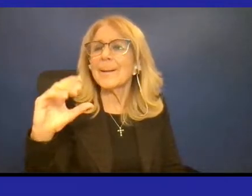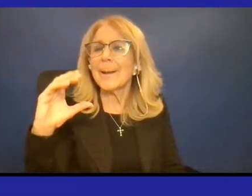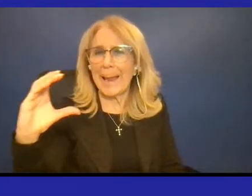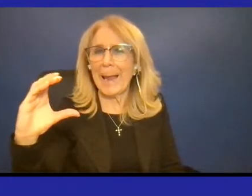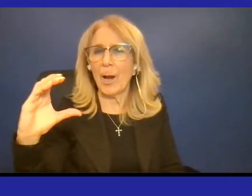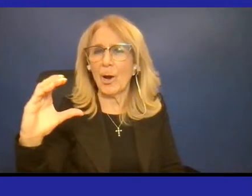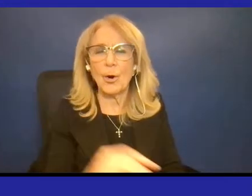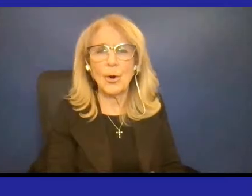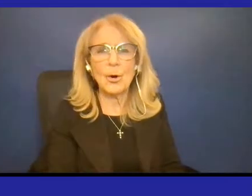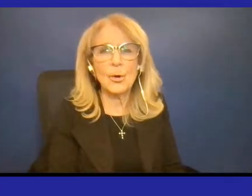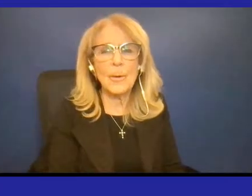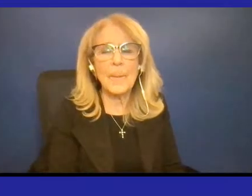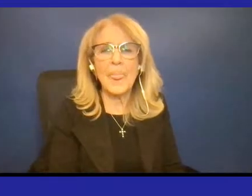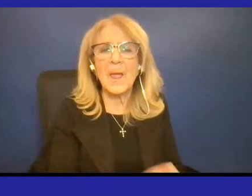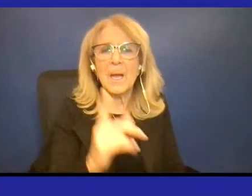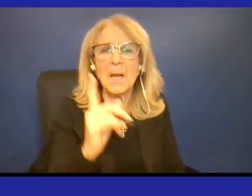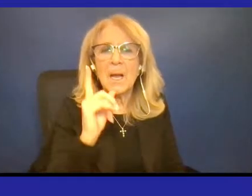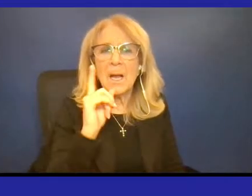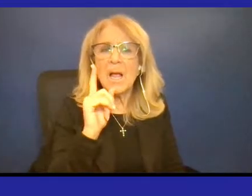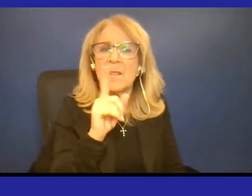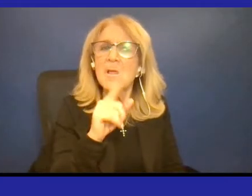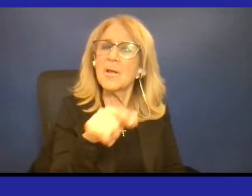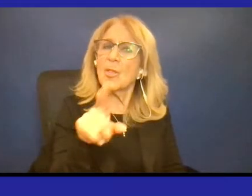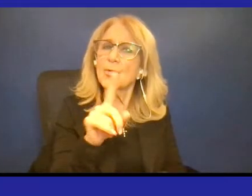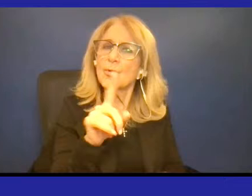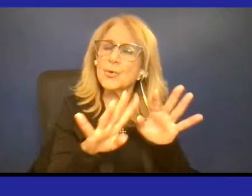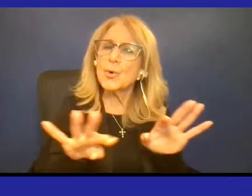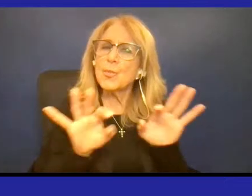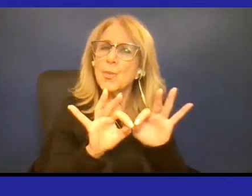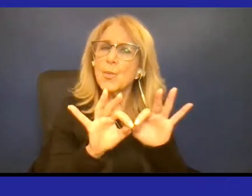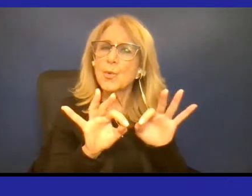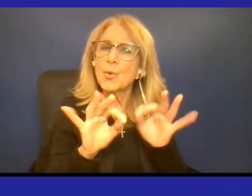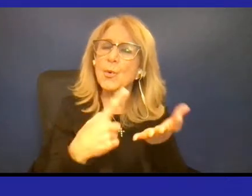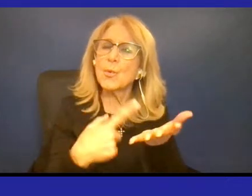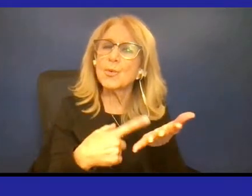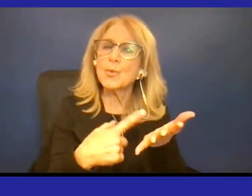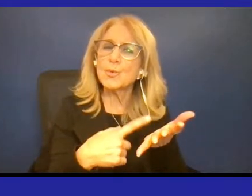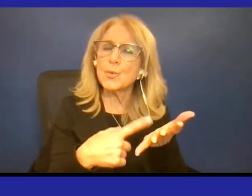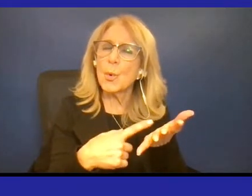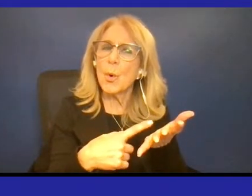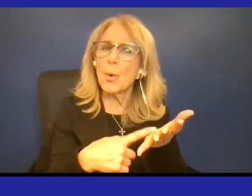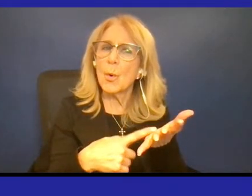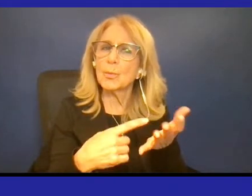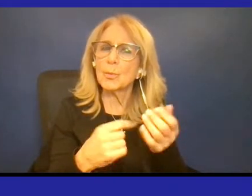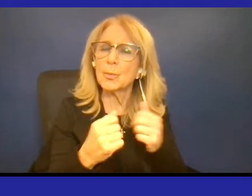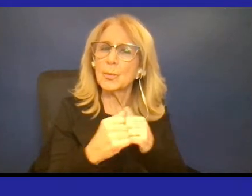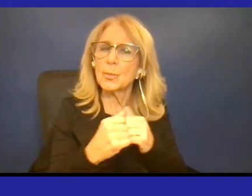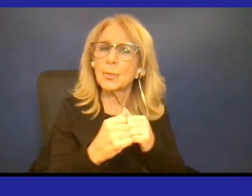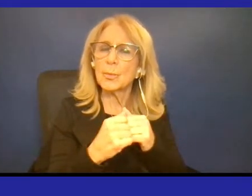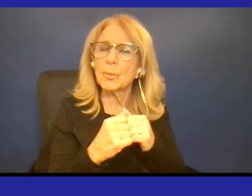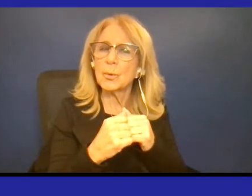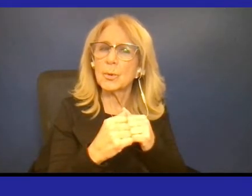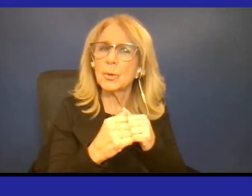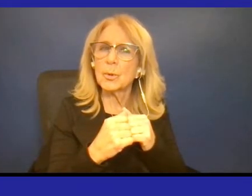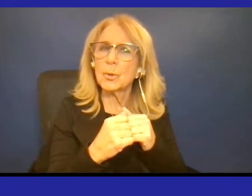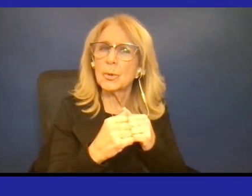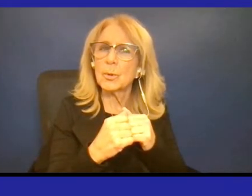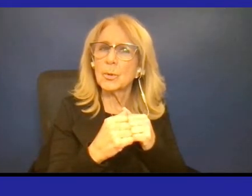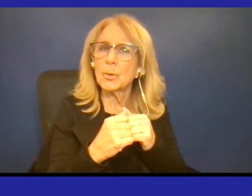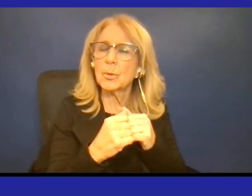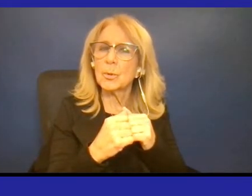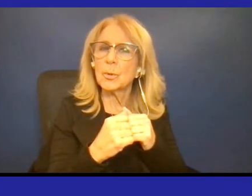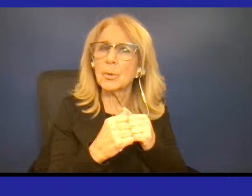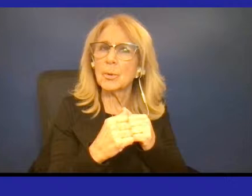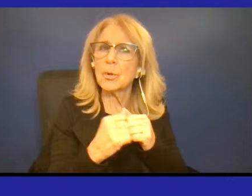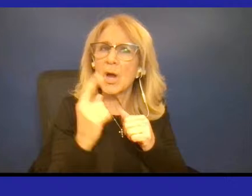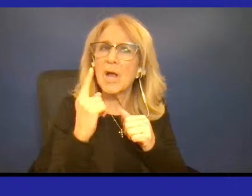I mean, I think those are important things. to be e-consults, we tracking. talked about it in e-consults, yeah, yeah. yeah. Yeah, I think they're important